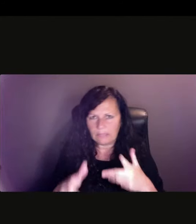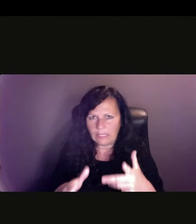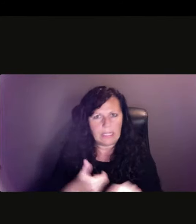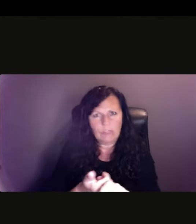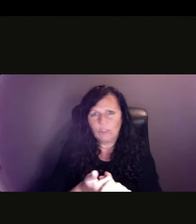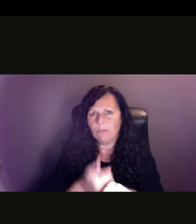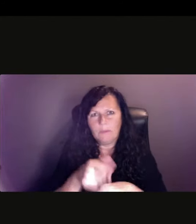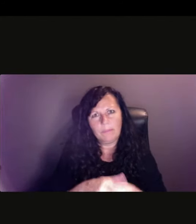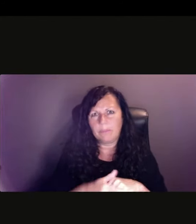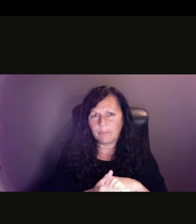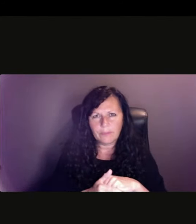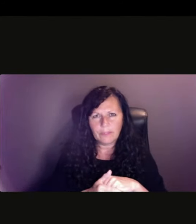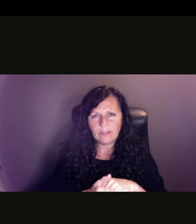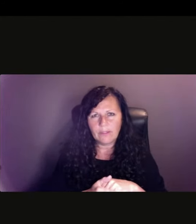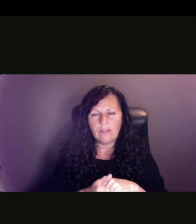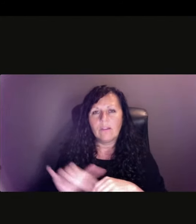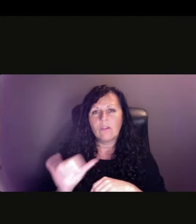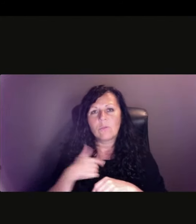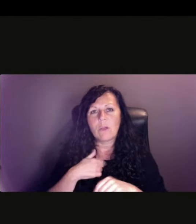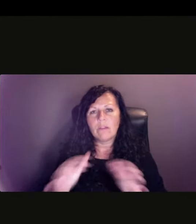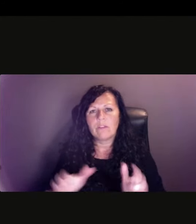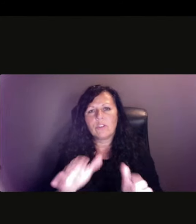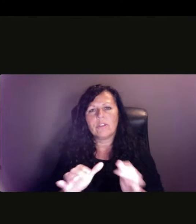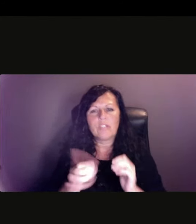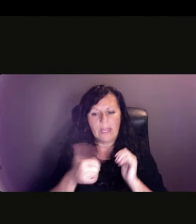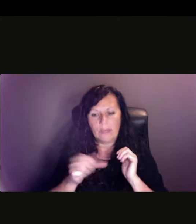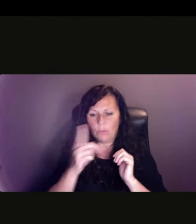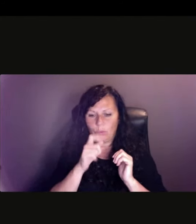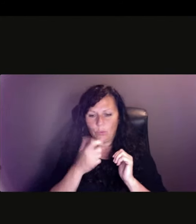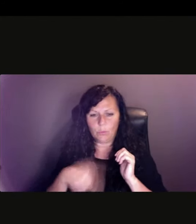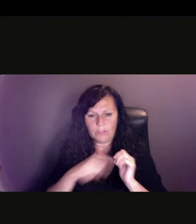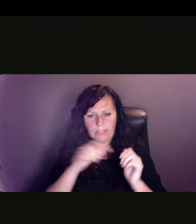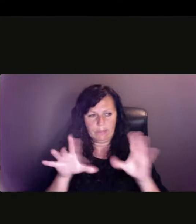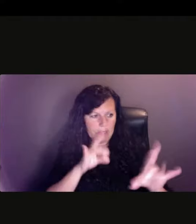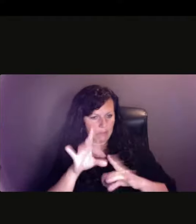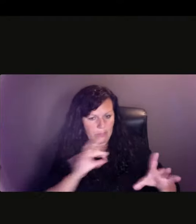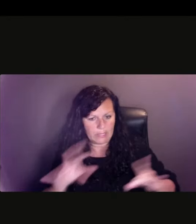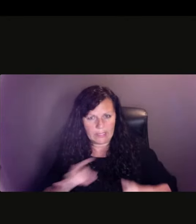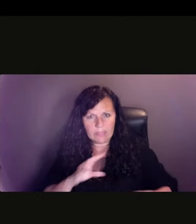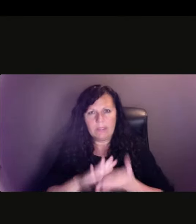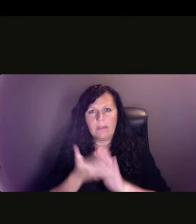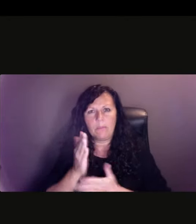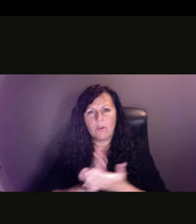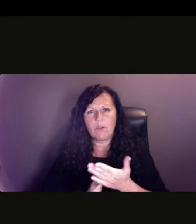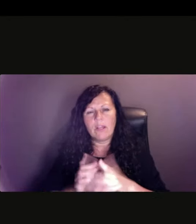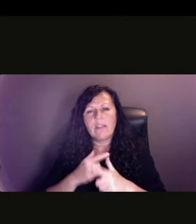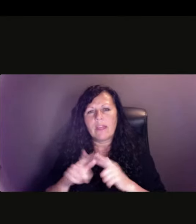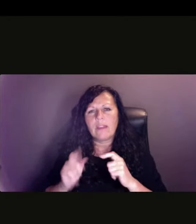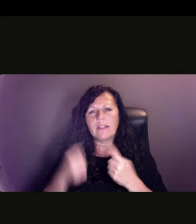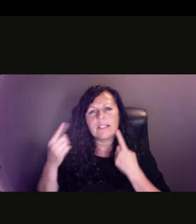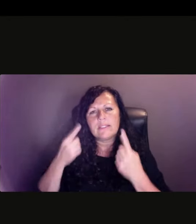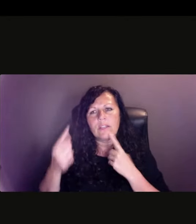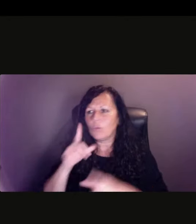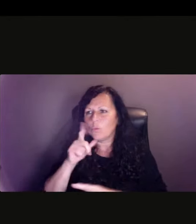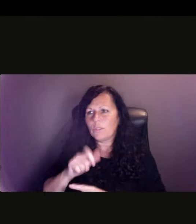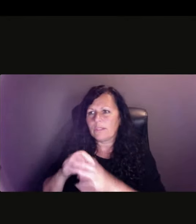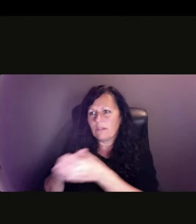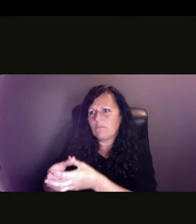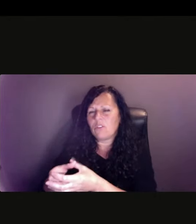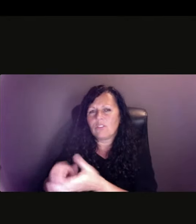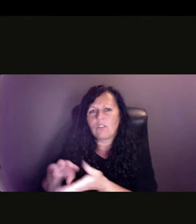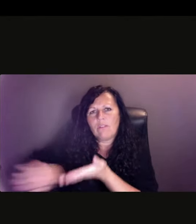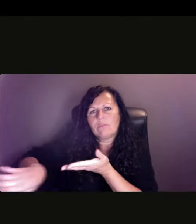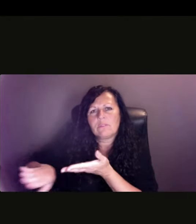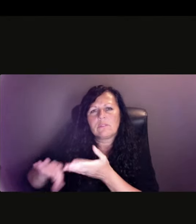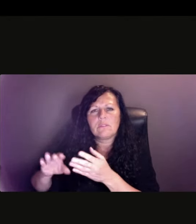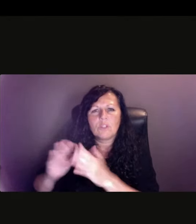And I would also encourage whoever we choose to be a part of that to really take a look at our historically marginalized communities who traditionally have not had a seat